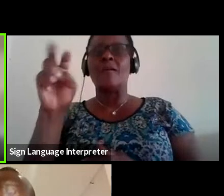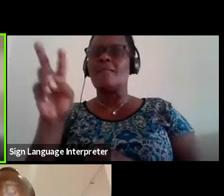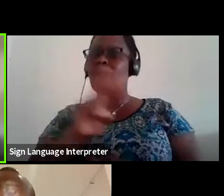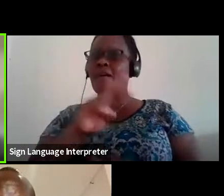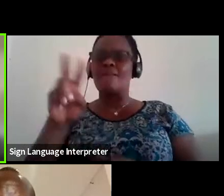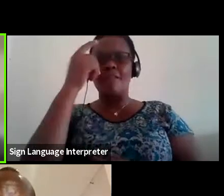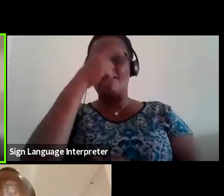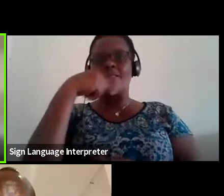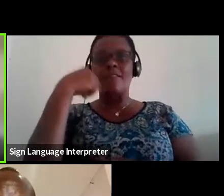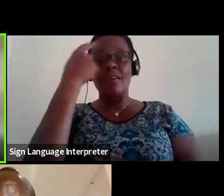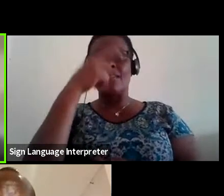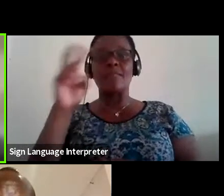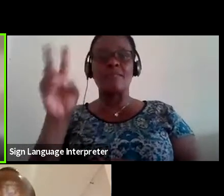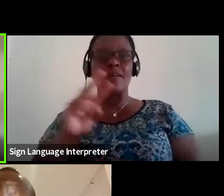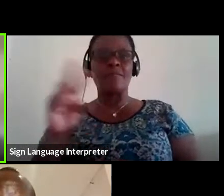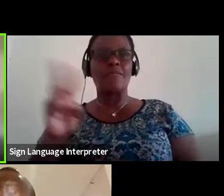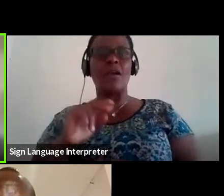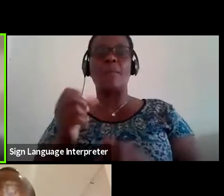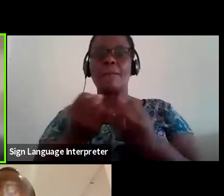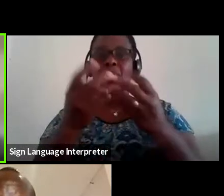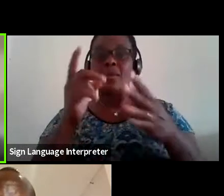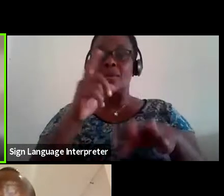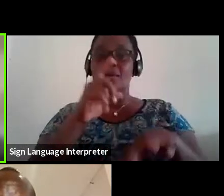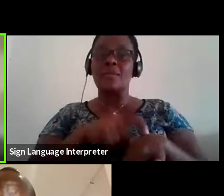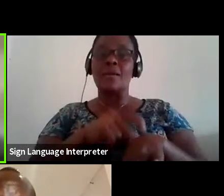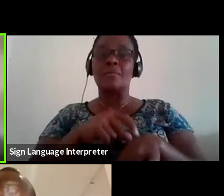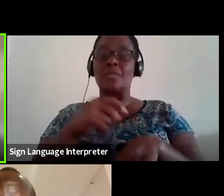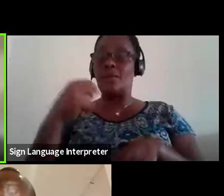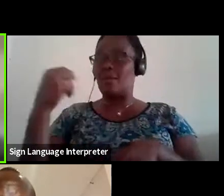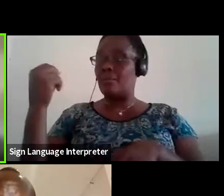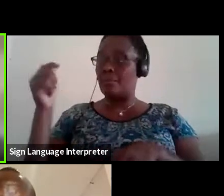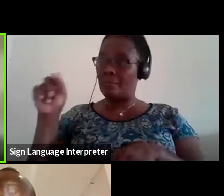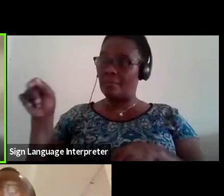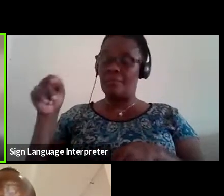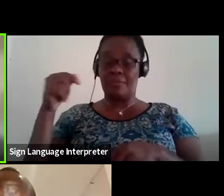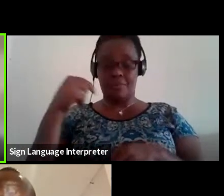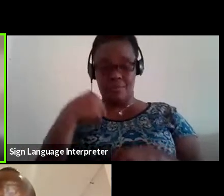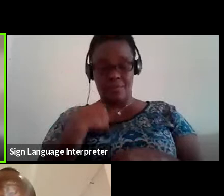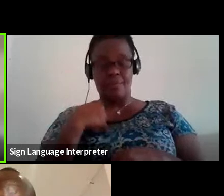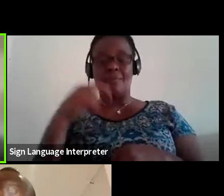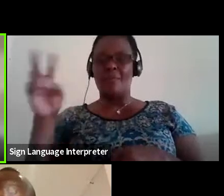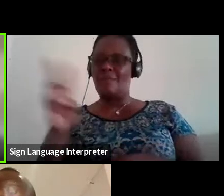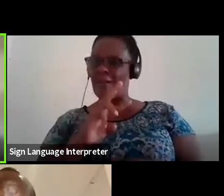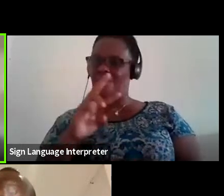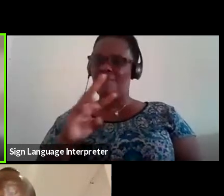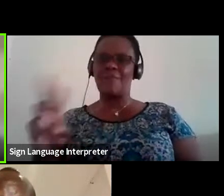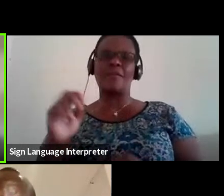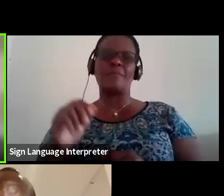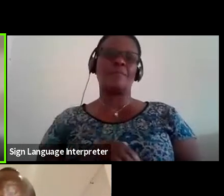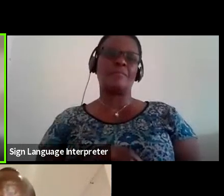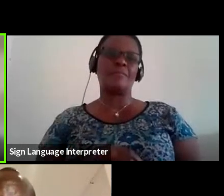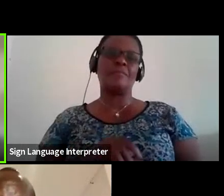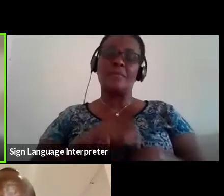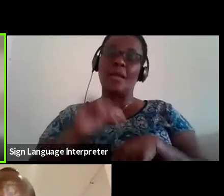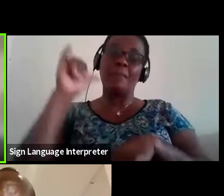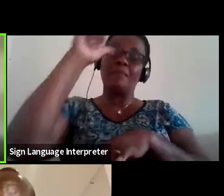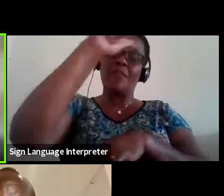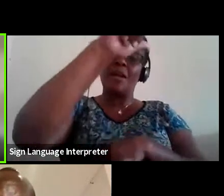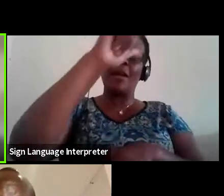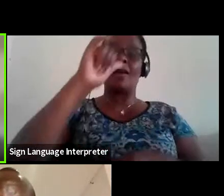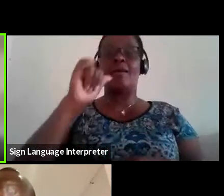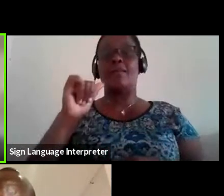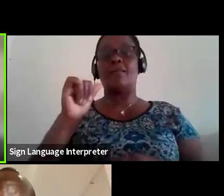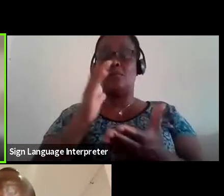airports, people have mistaken him for me and me for him. But Victor shared with me a story that was very heart-wrenching